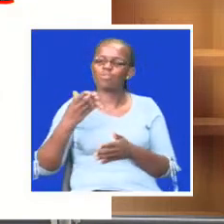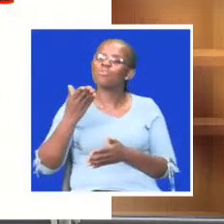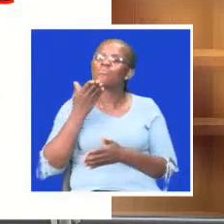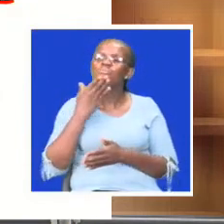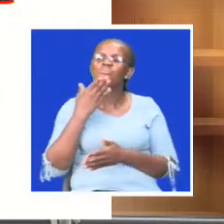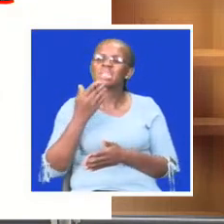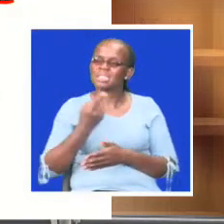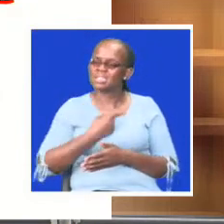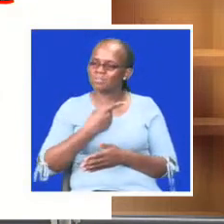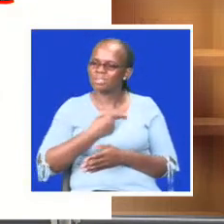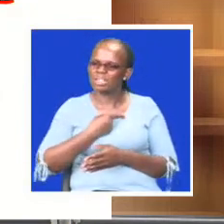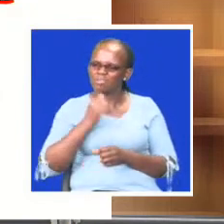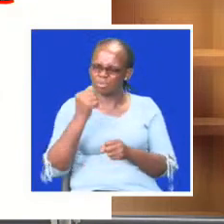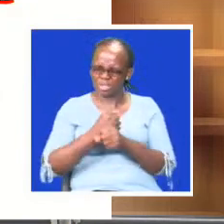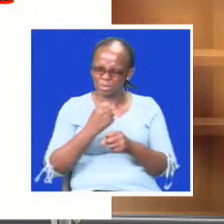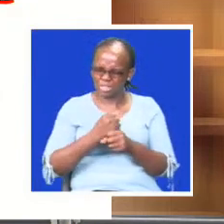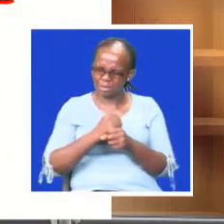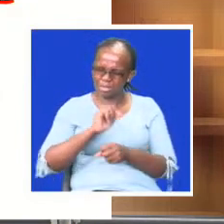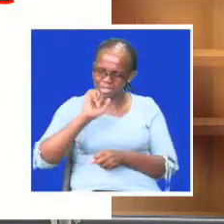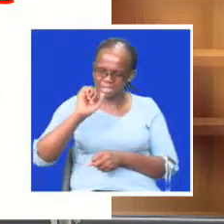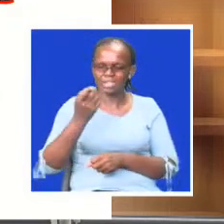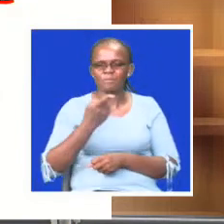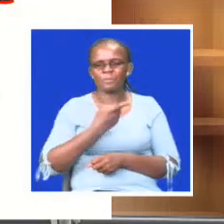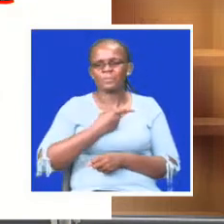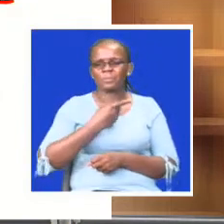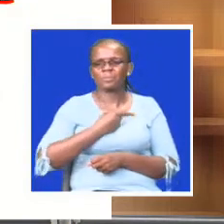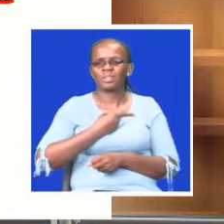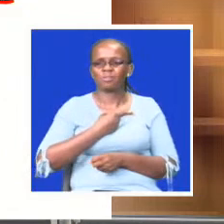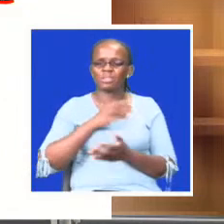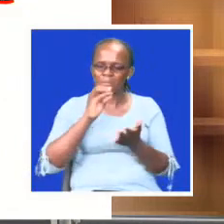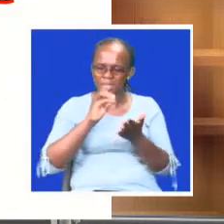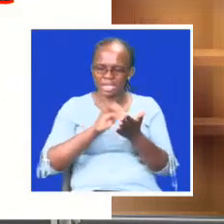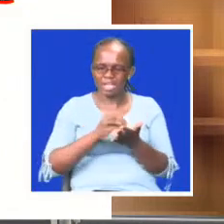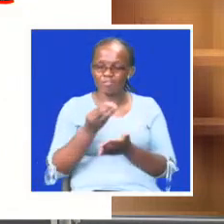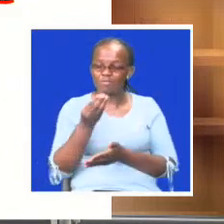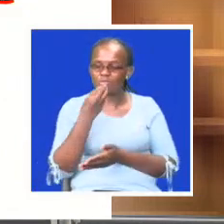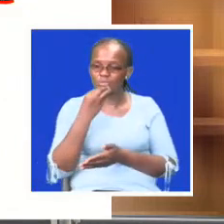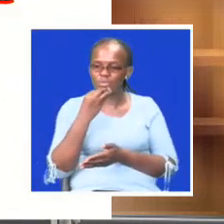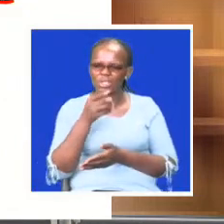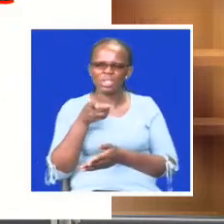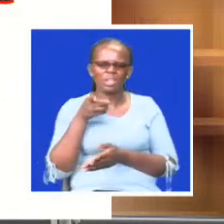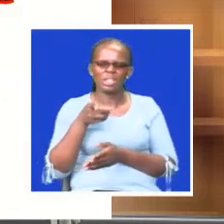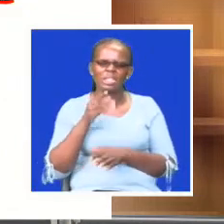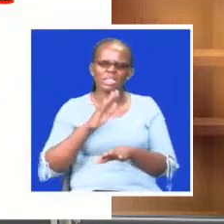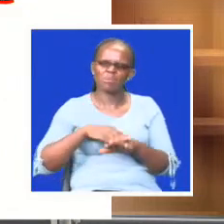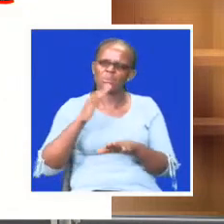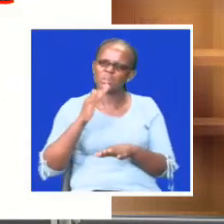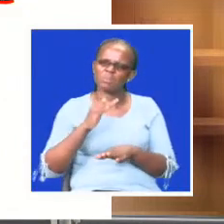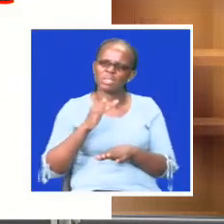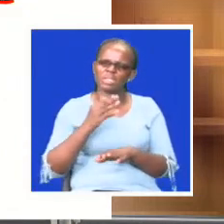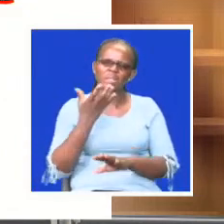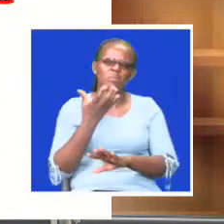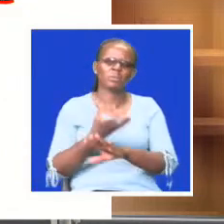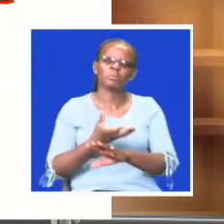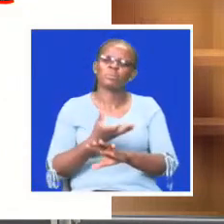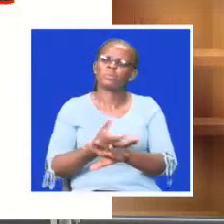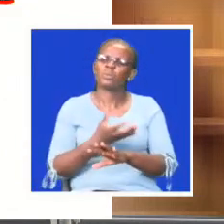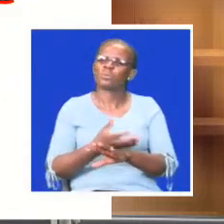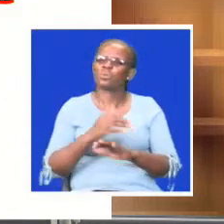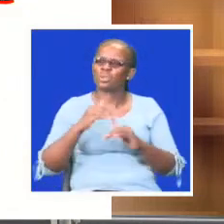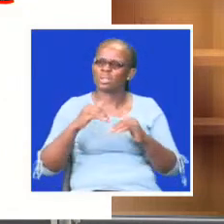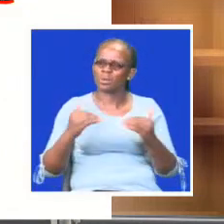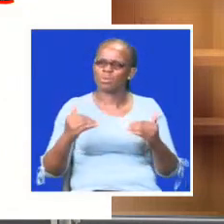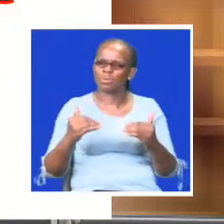soil. Then God gave them, I think this is a severe punishment. God